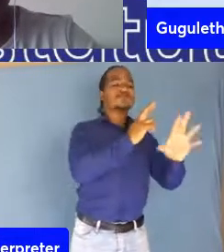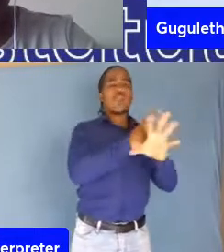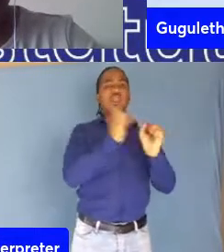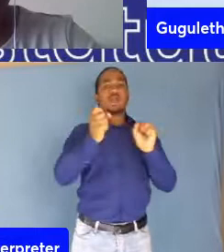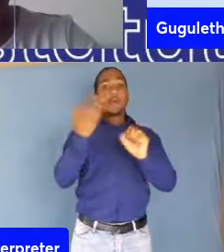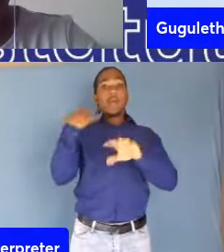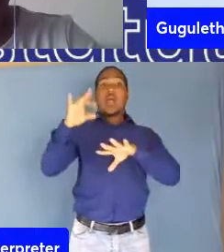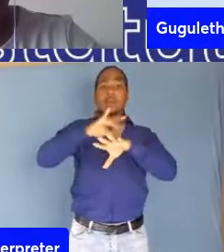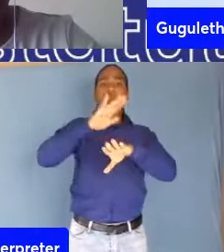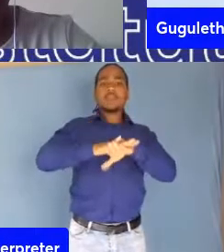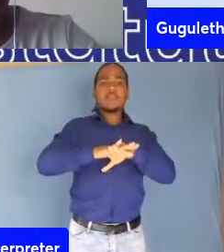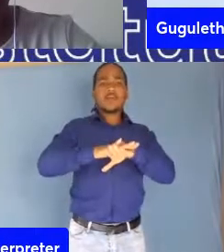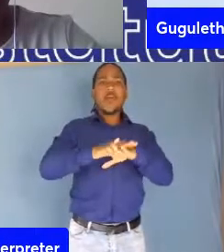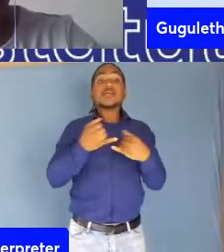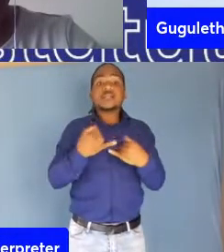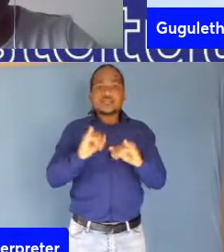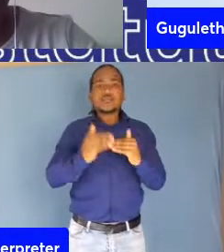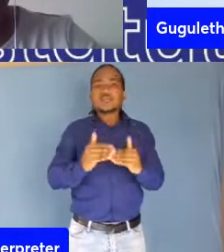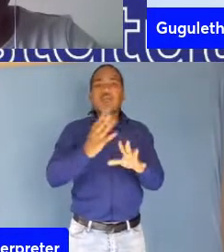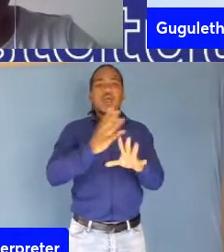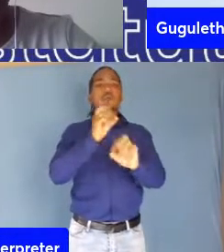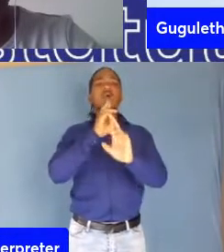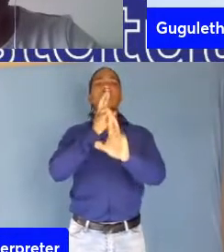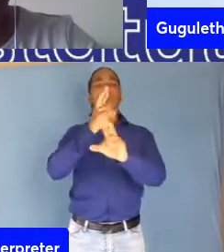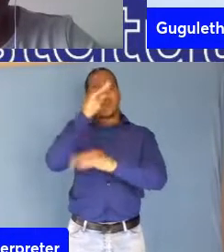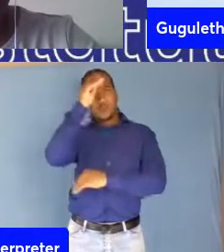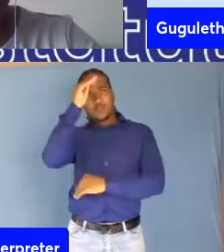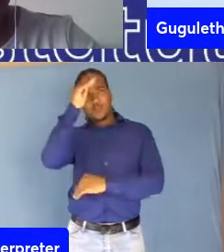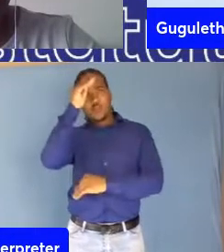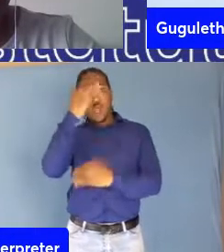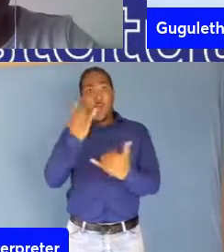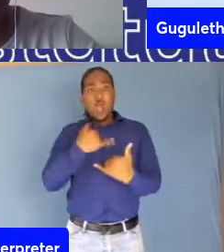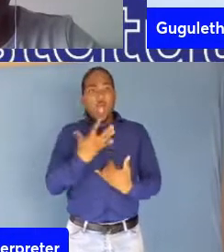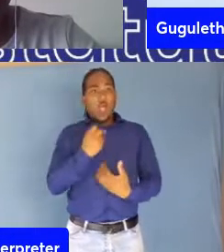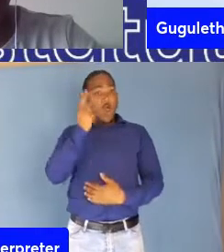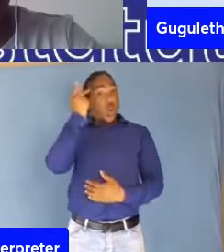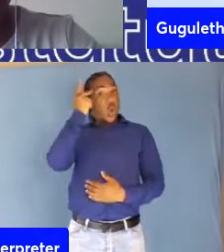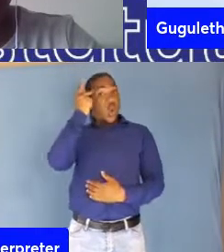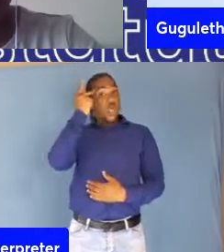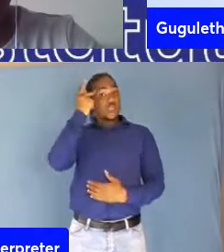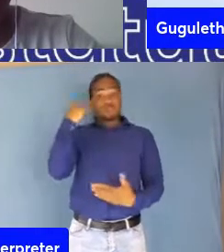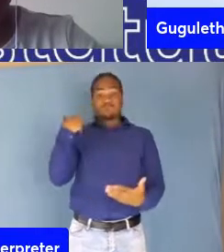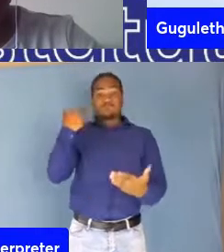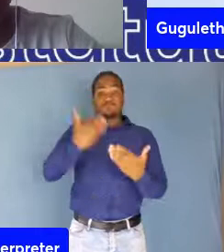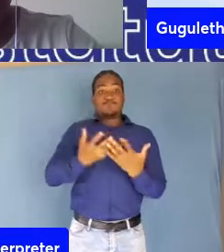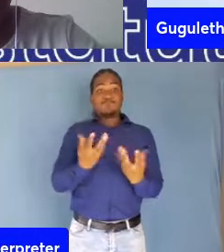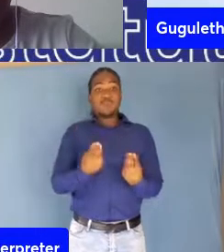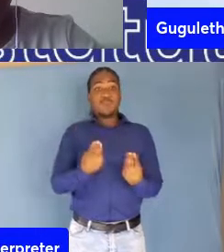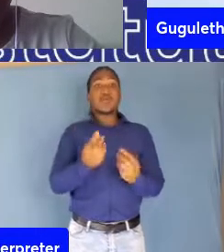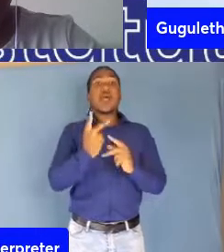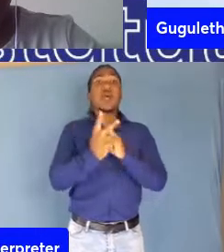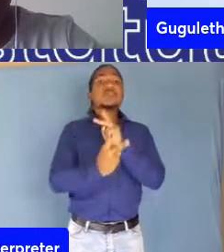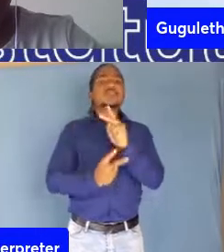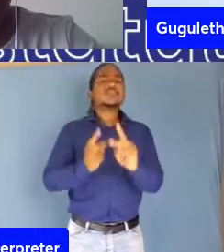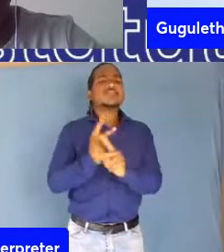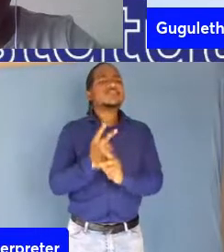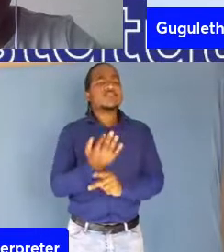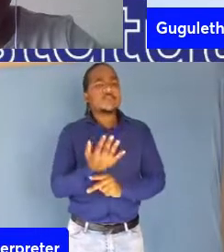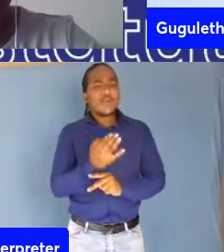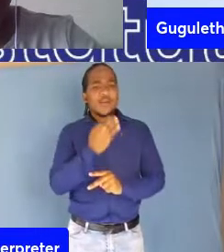haven't reported that. And with all the knowledge that I have. And again, it's what's the